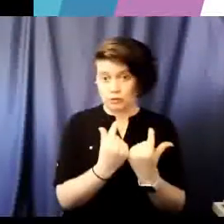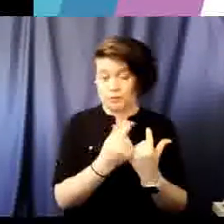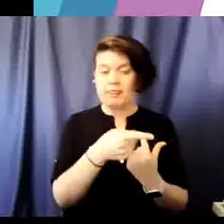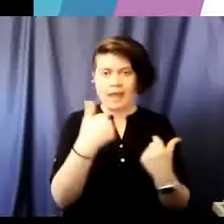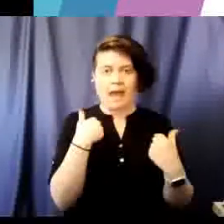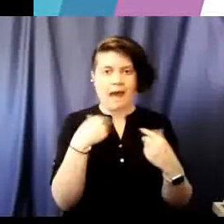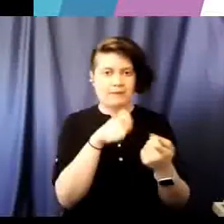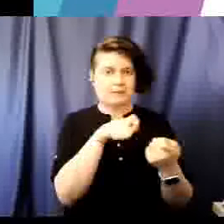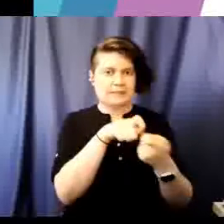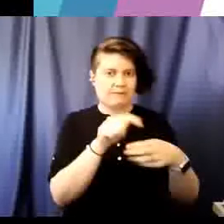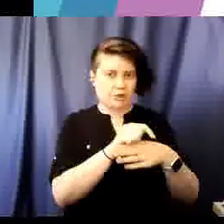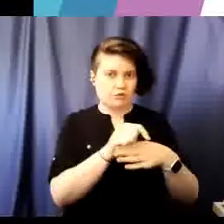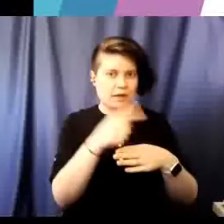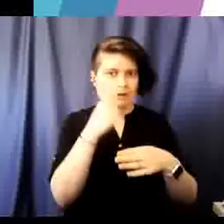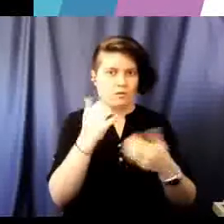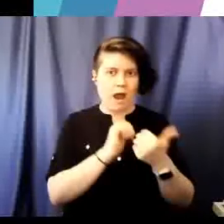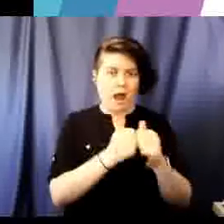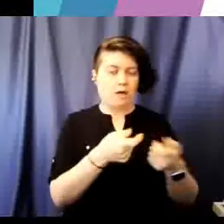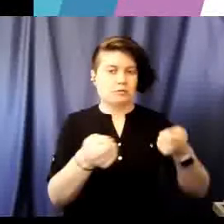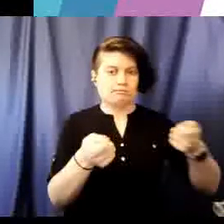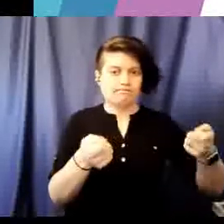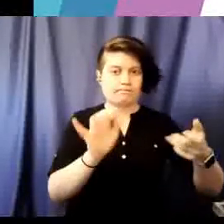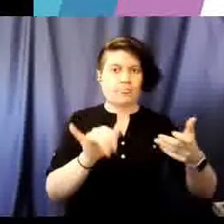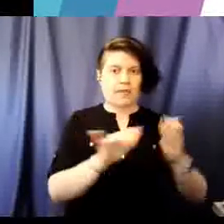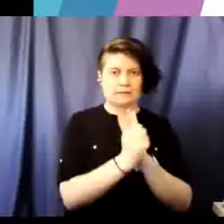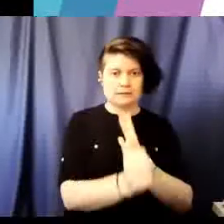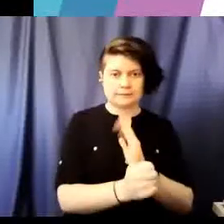in handling some of those skills.